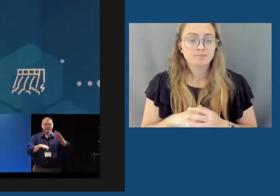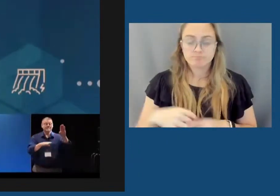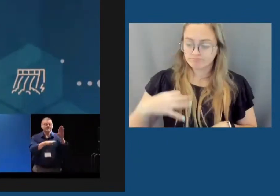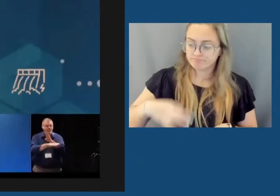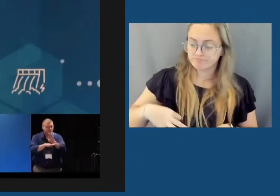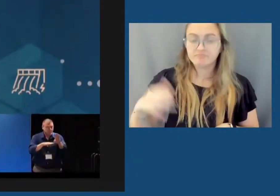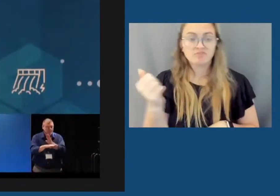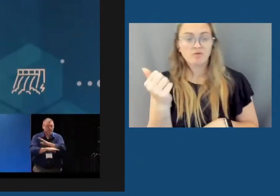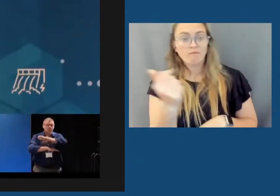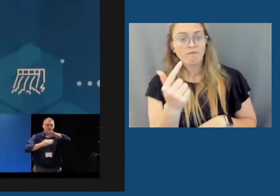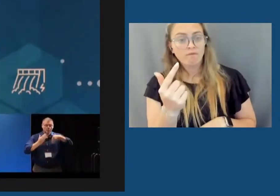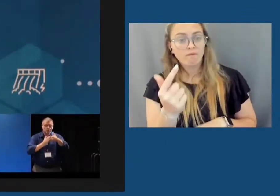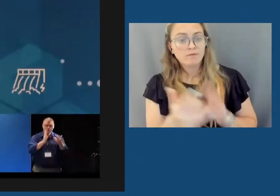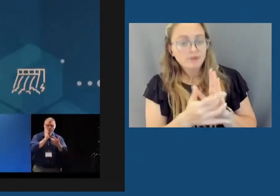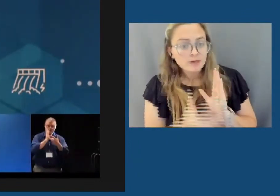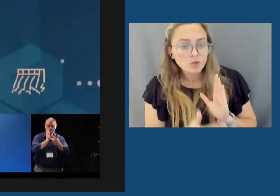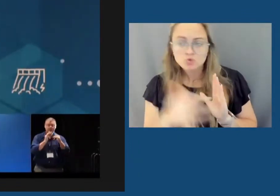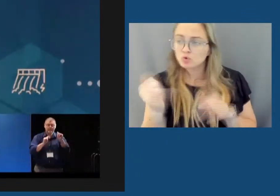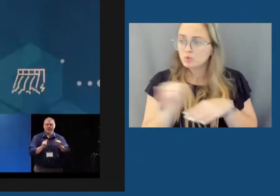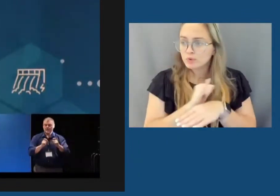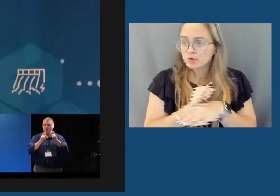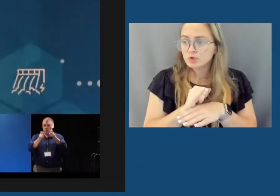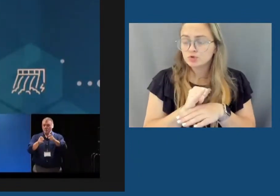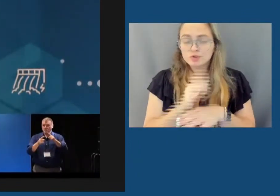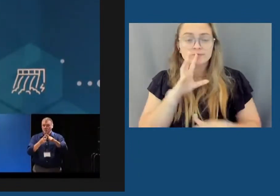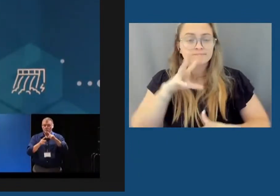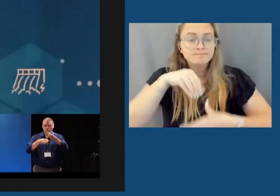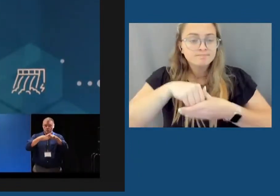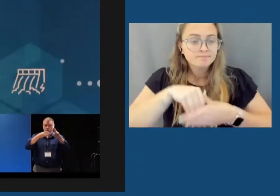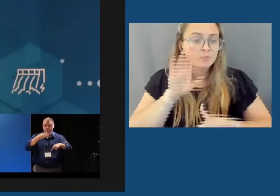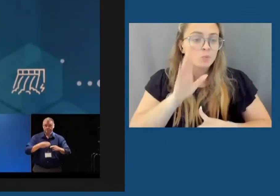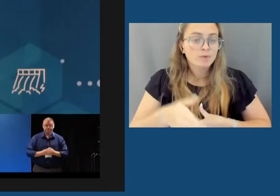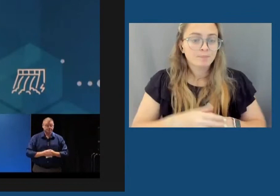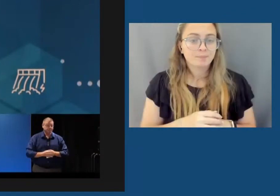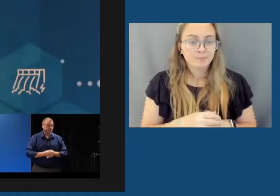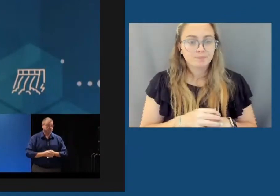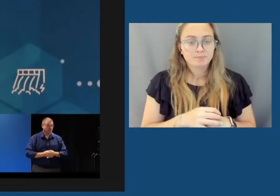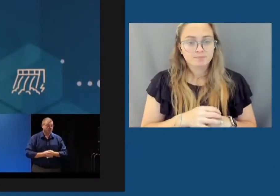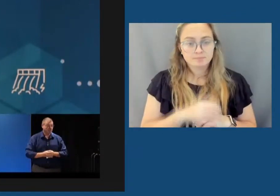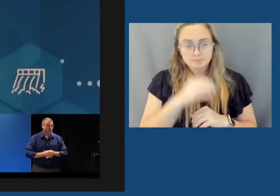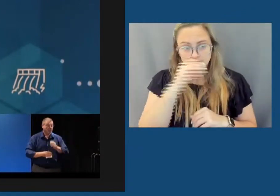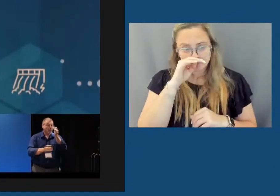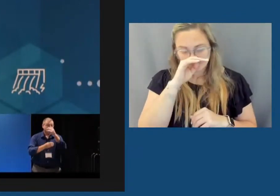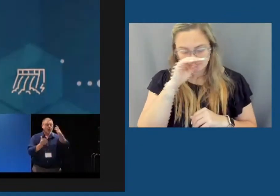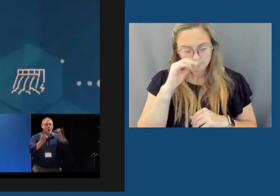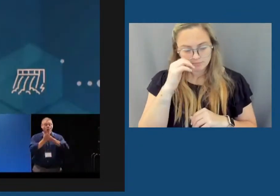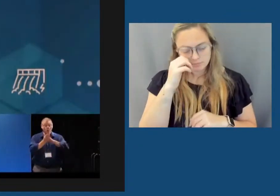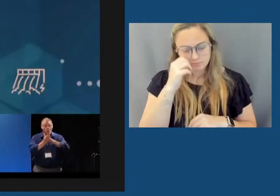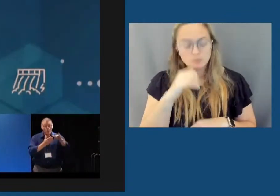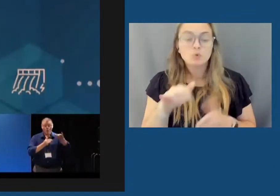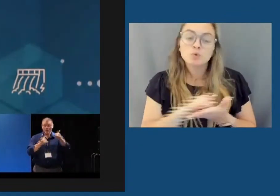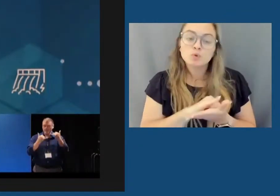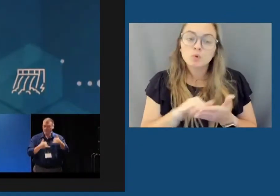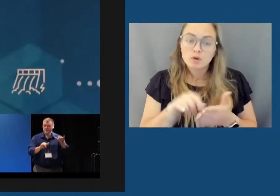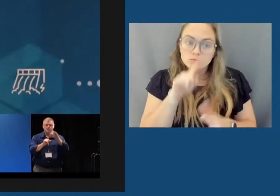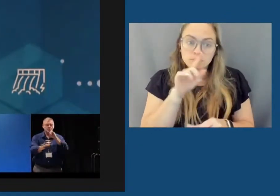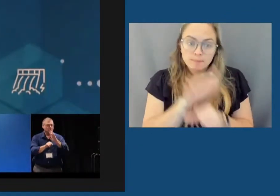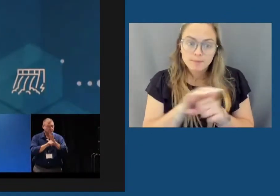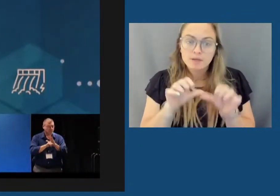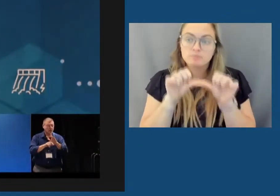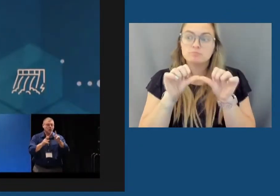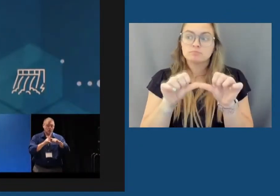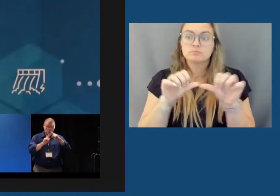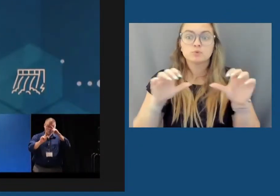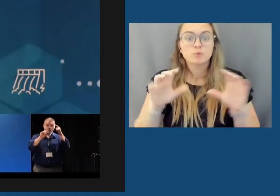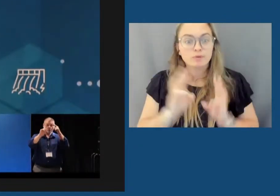all technologies that can contribute to these outcomes. And New York certainly remains committed to our Climate Act